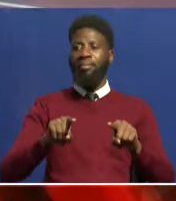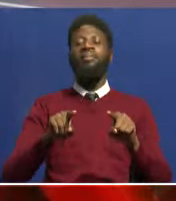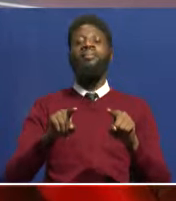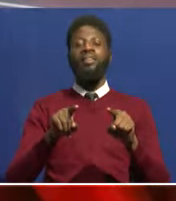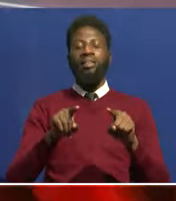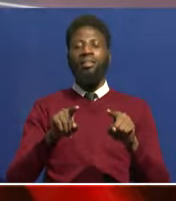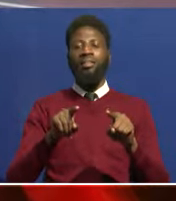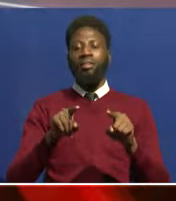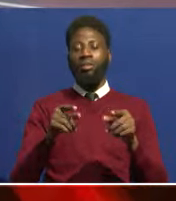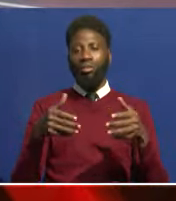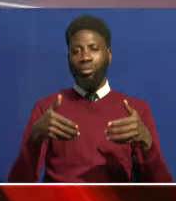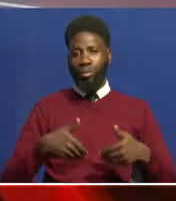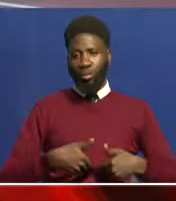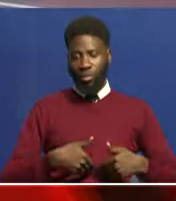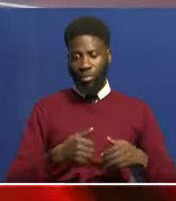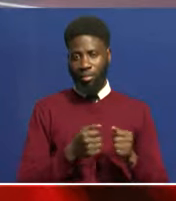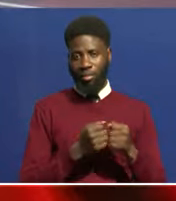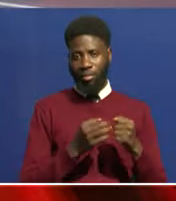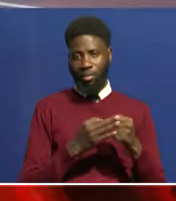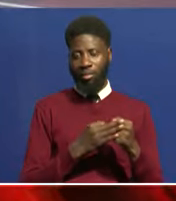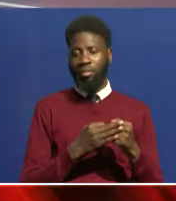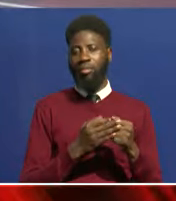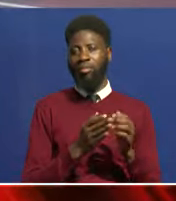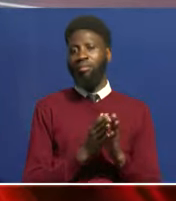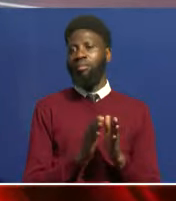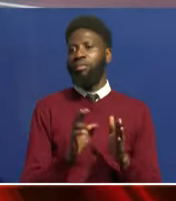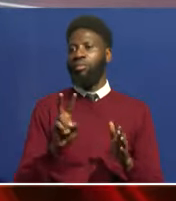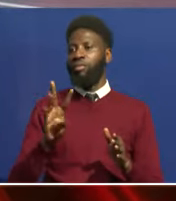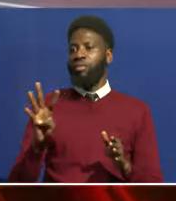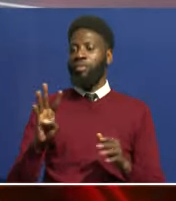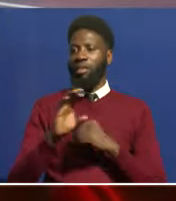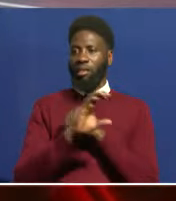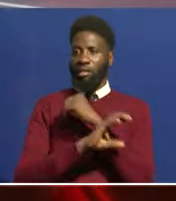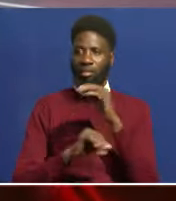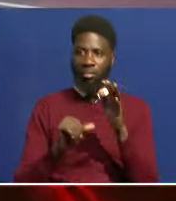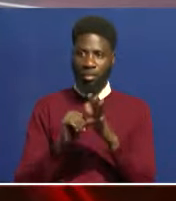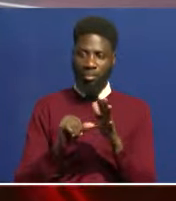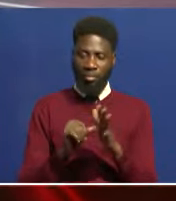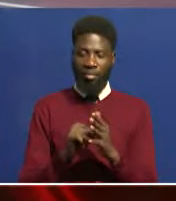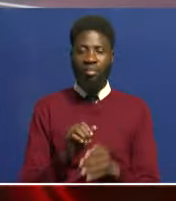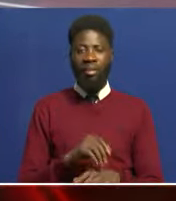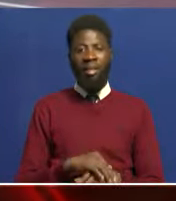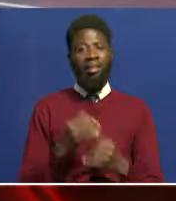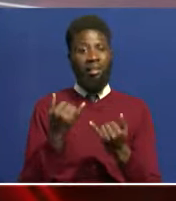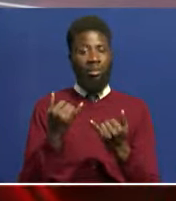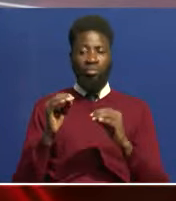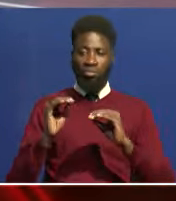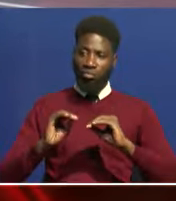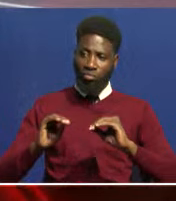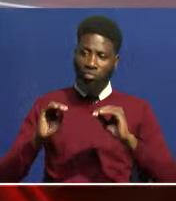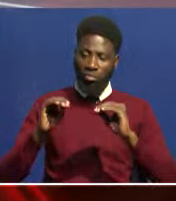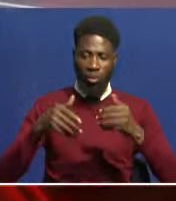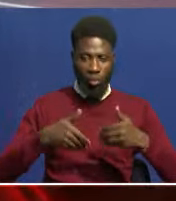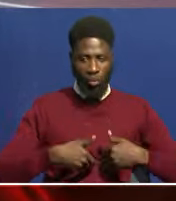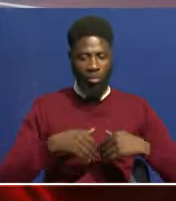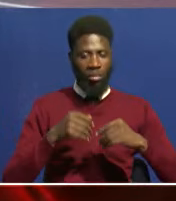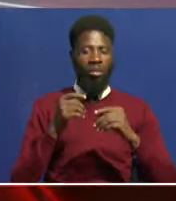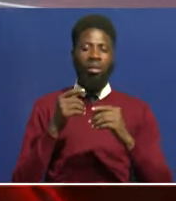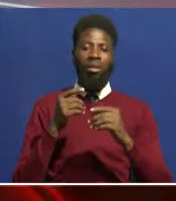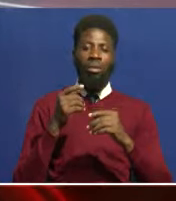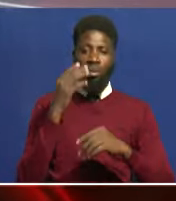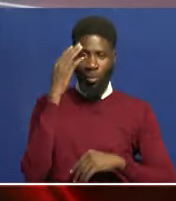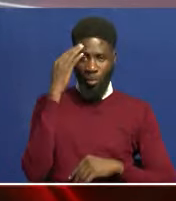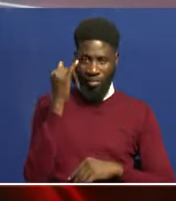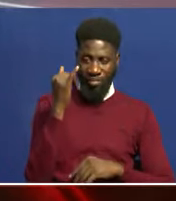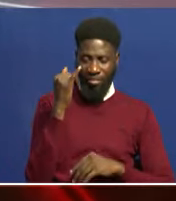years across the country. The group from several non-governmental organizations have begun sensitizing the youth on the negative impact